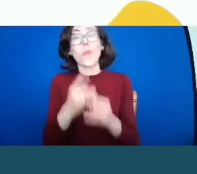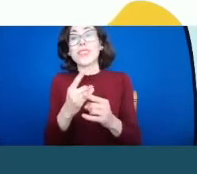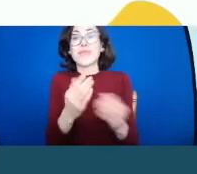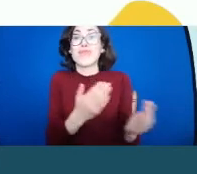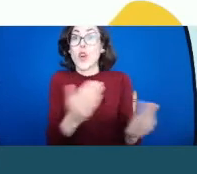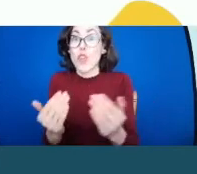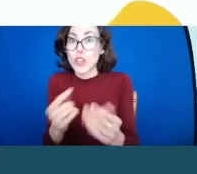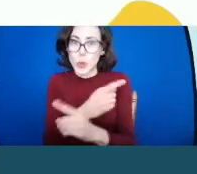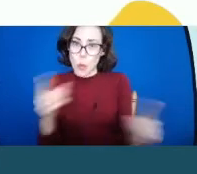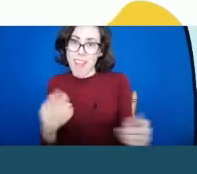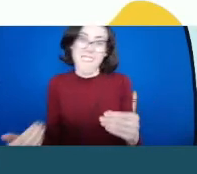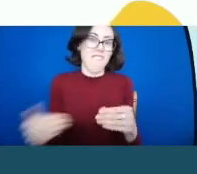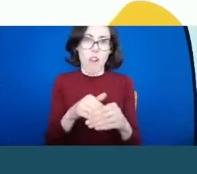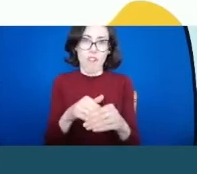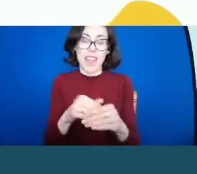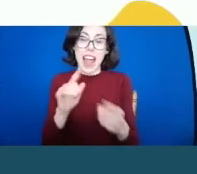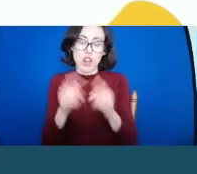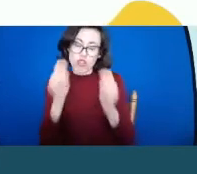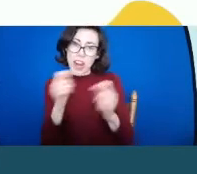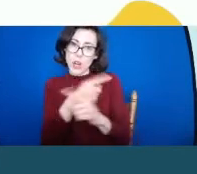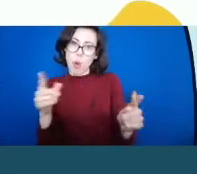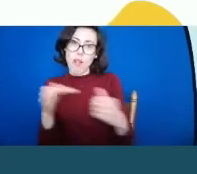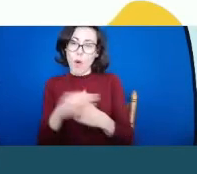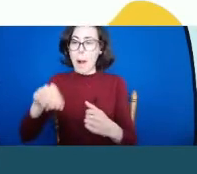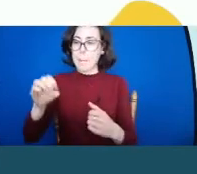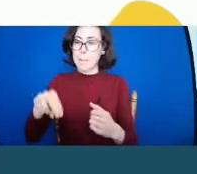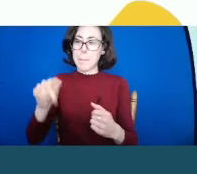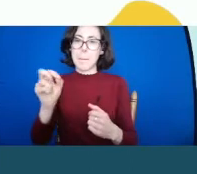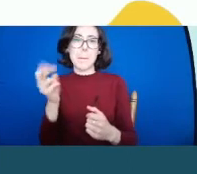and trained in the Mentor program.